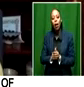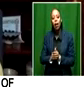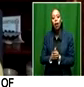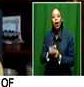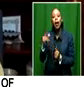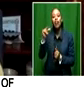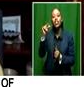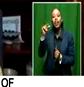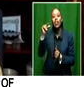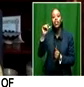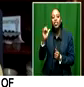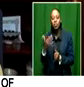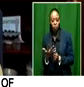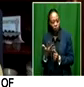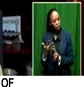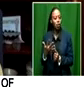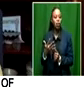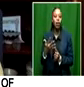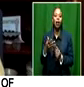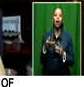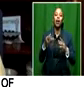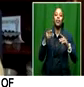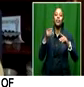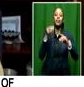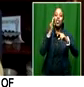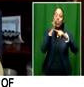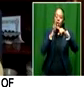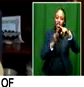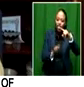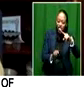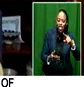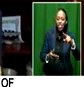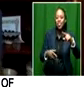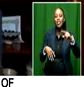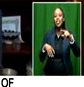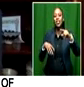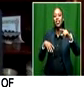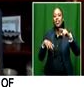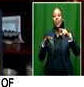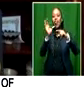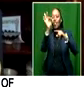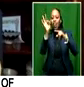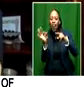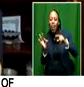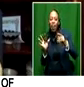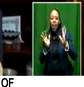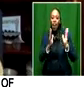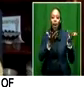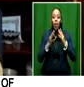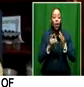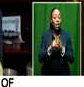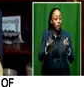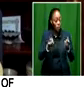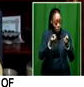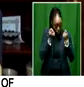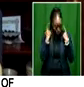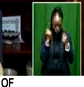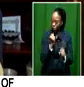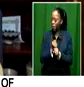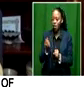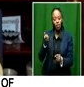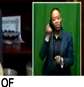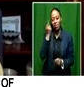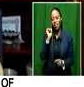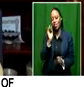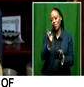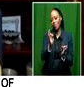algebraic expressions and algebraic equations. It's going to help you understand factorization. If you don't get them, you don't get the remainder theorem. You don't